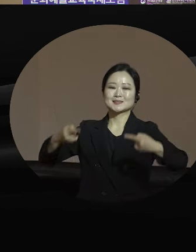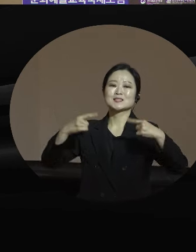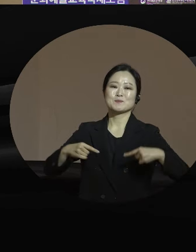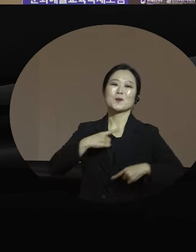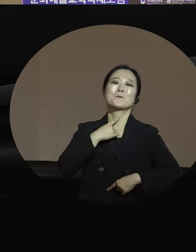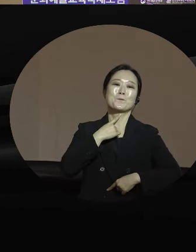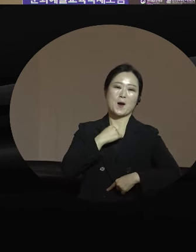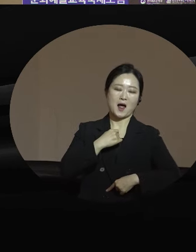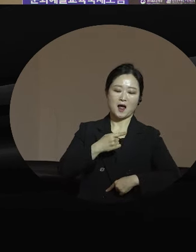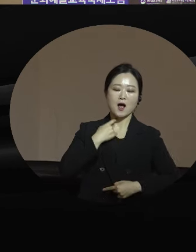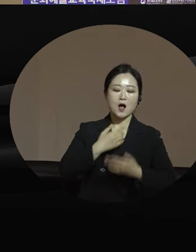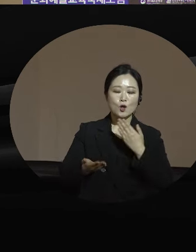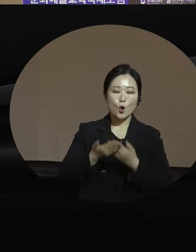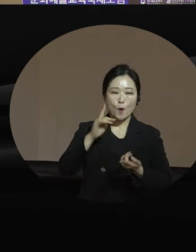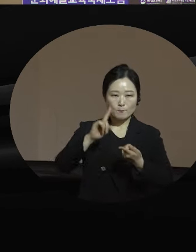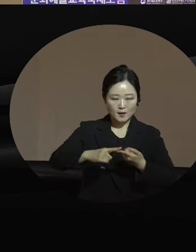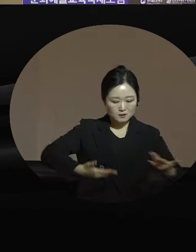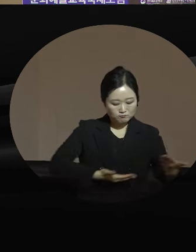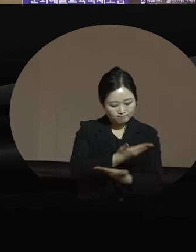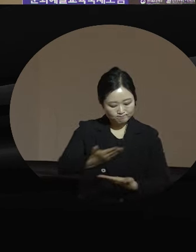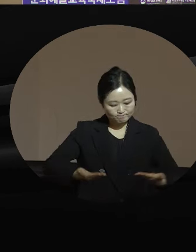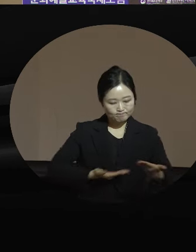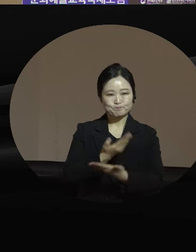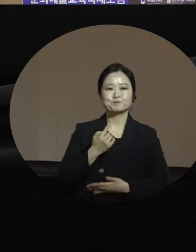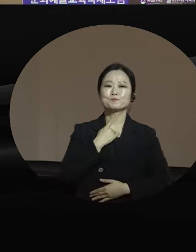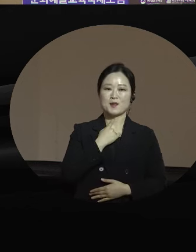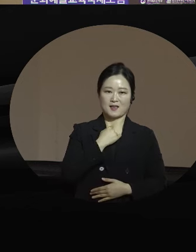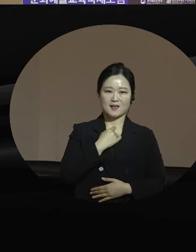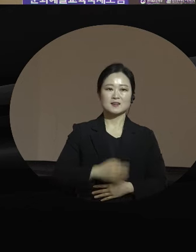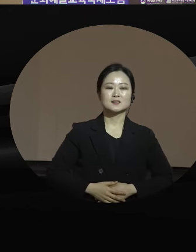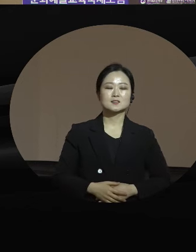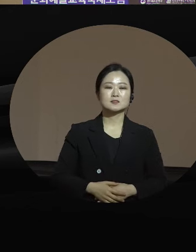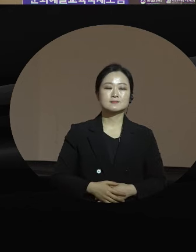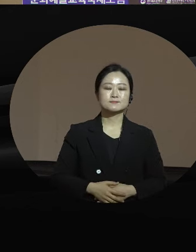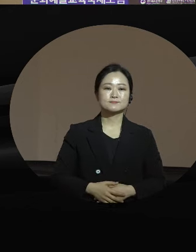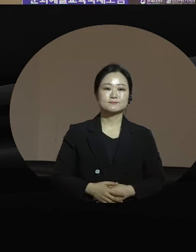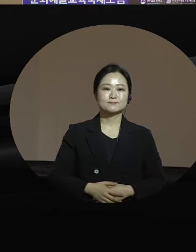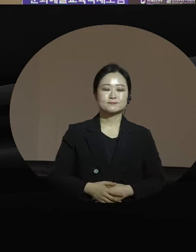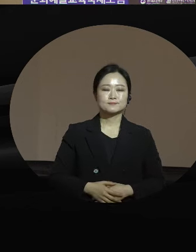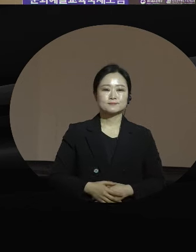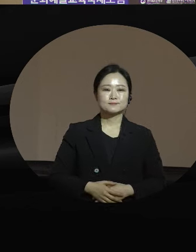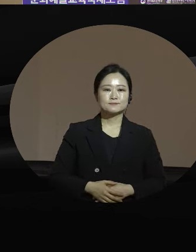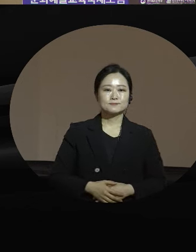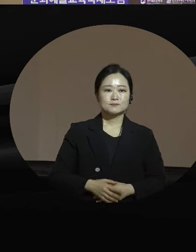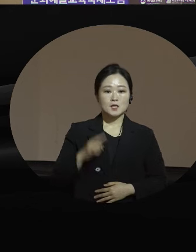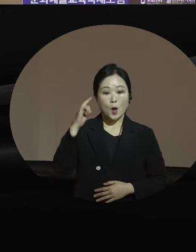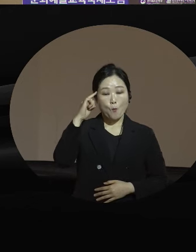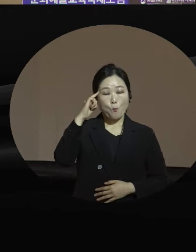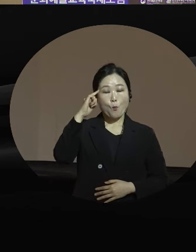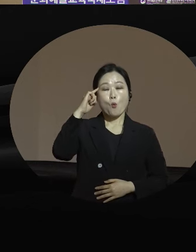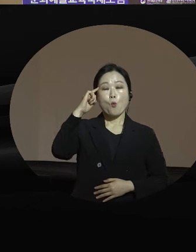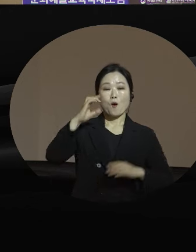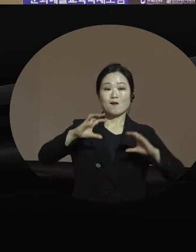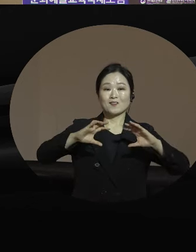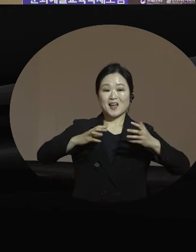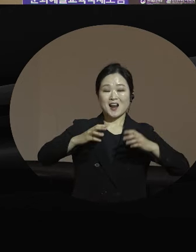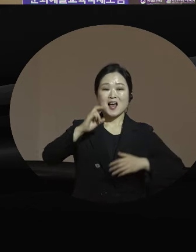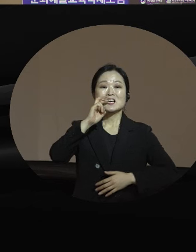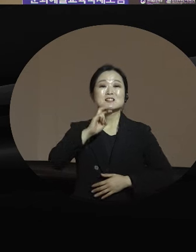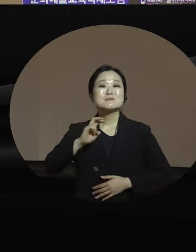The Mongolia's national music, the Mongolian horse fiddle, that has been